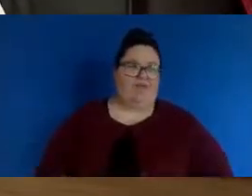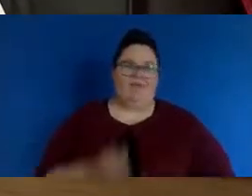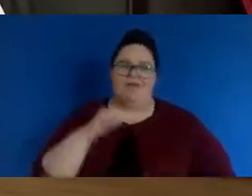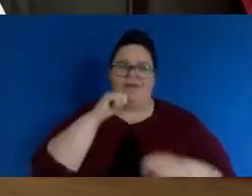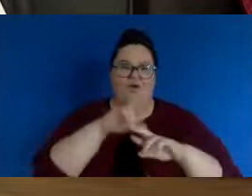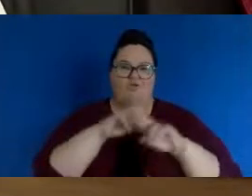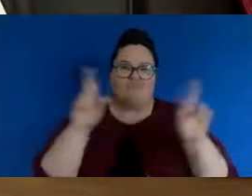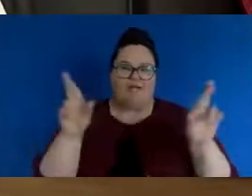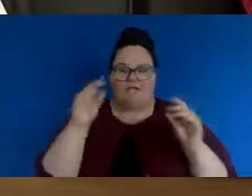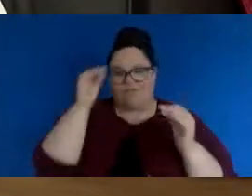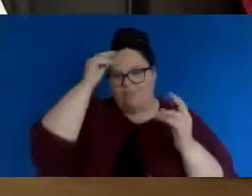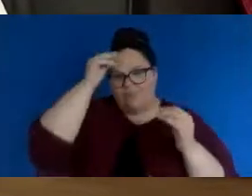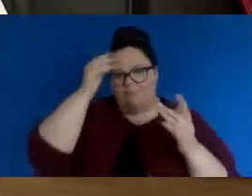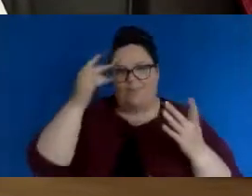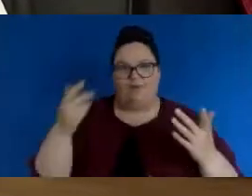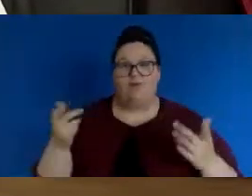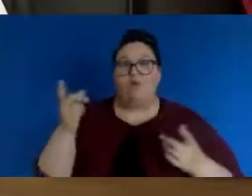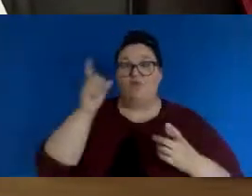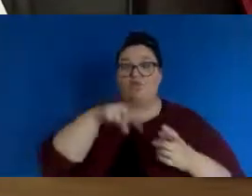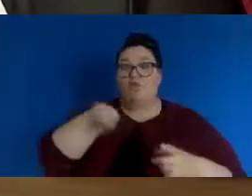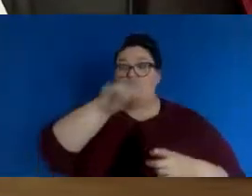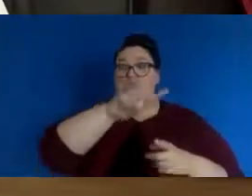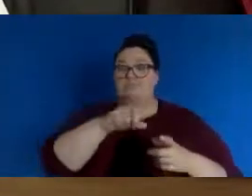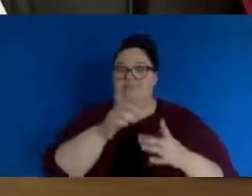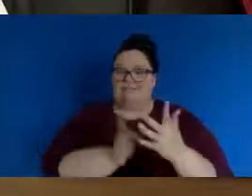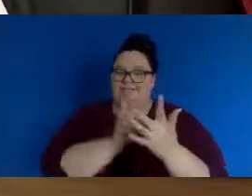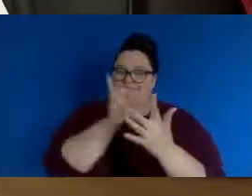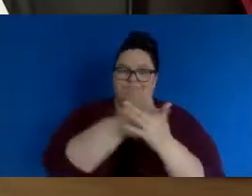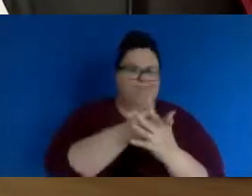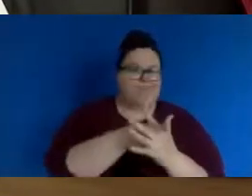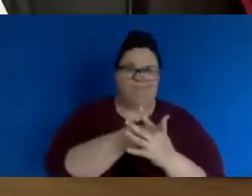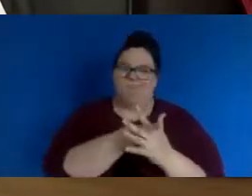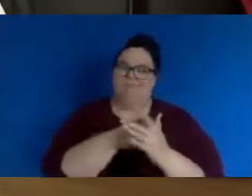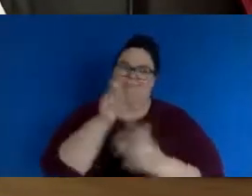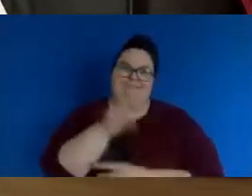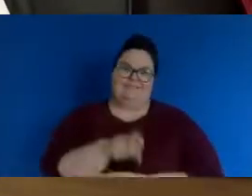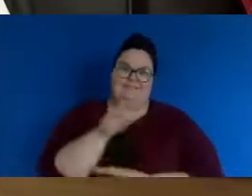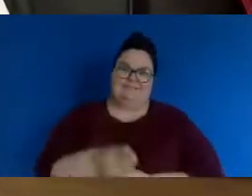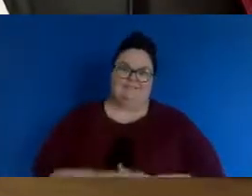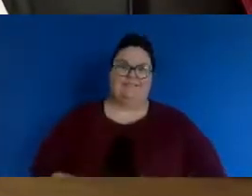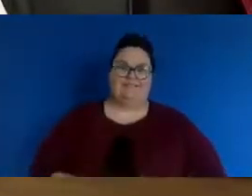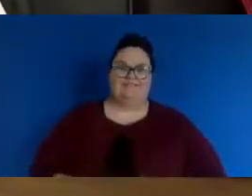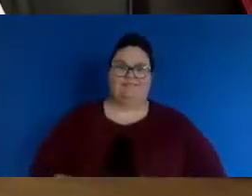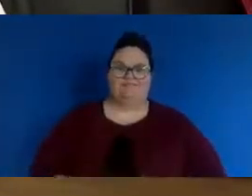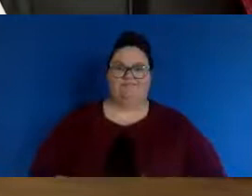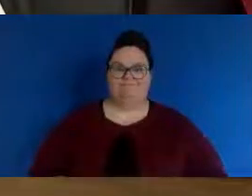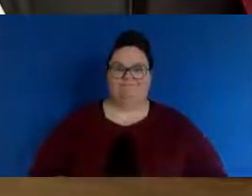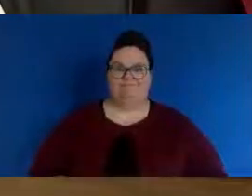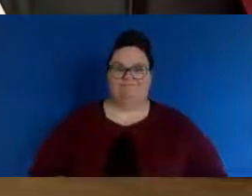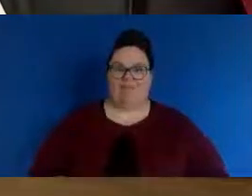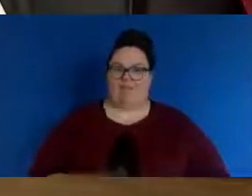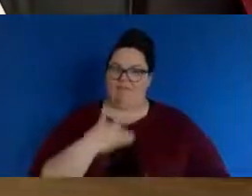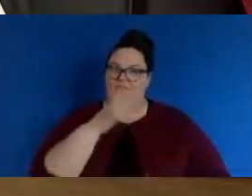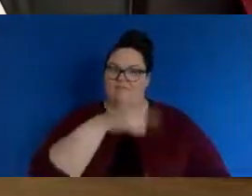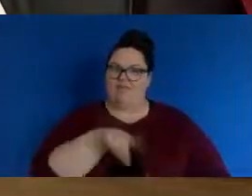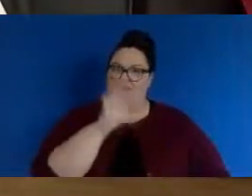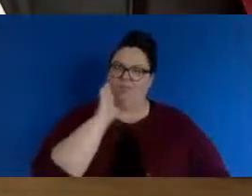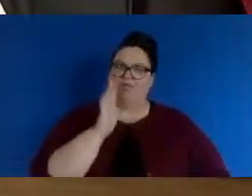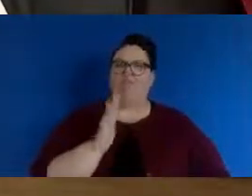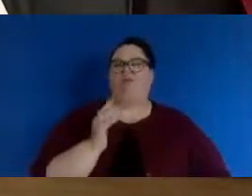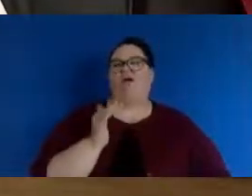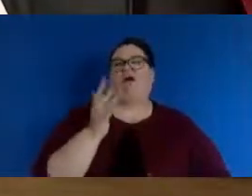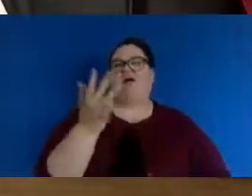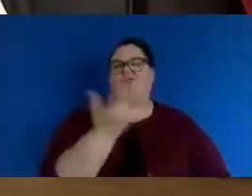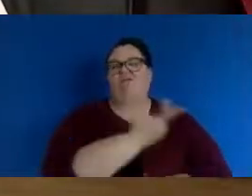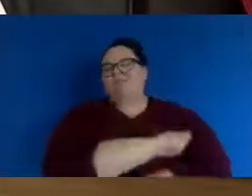on their radar. Those are the people that we really need to be able to try to reach right now, because they are most likely to eventually get a vaccine.